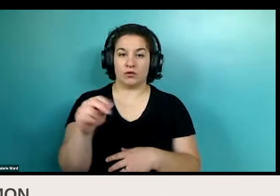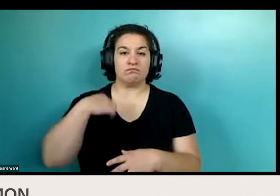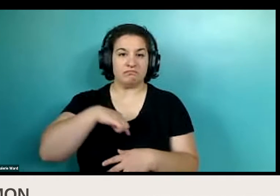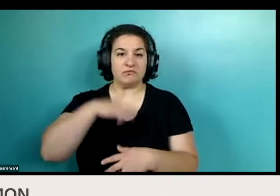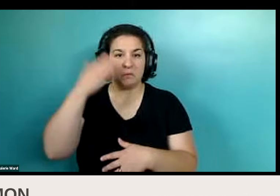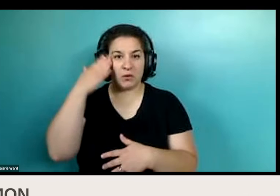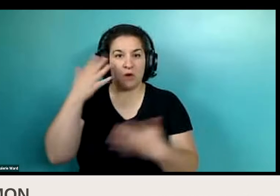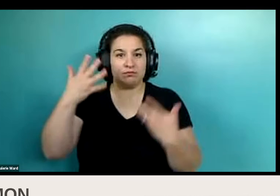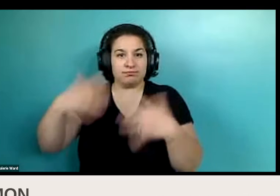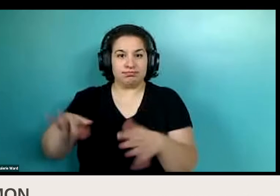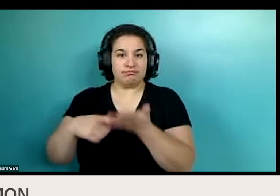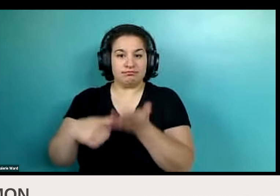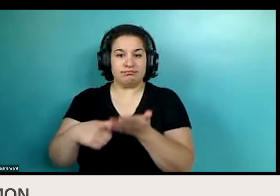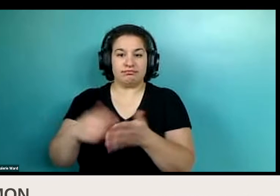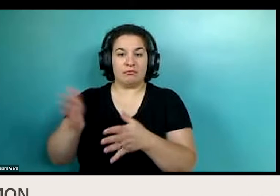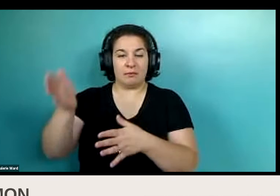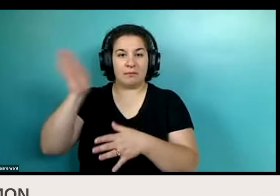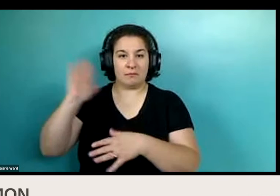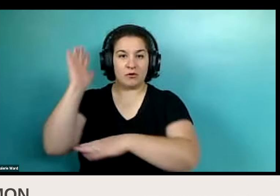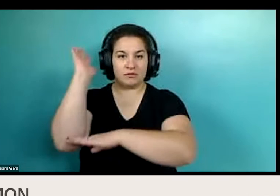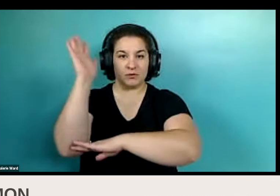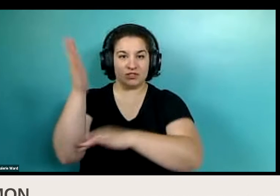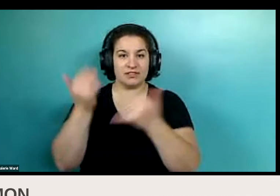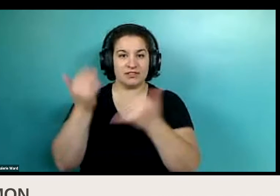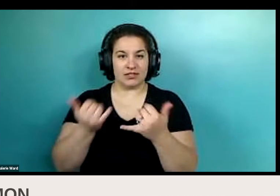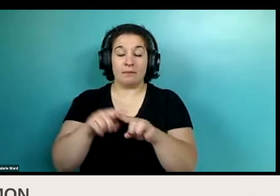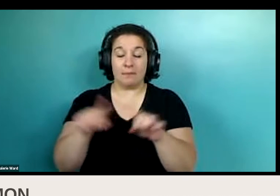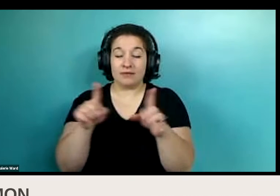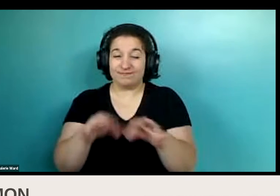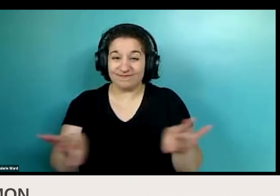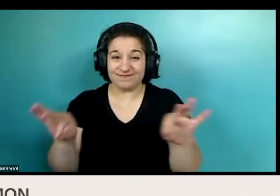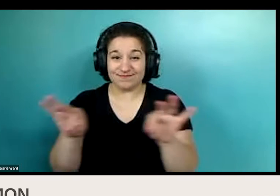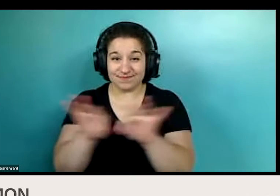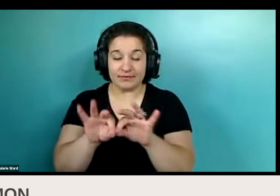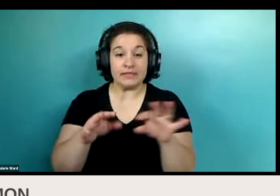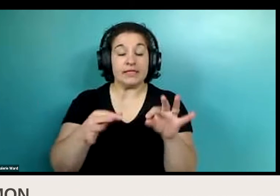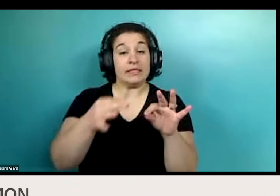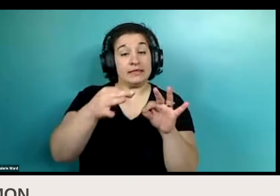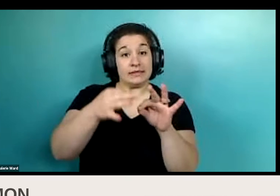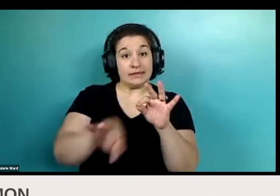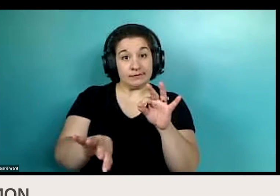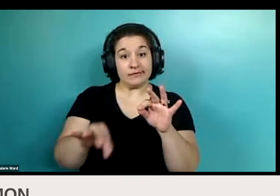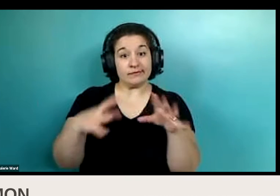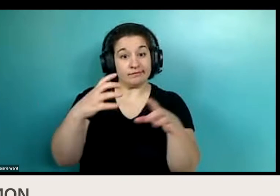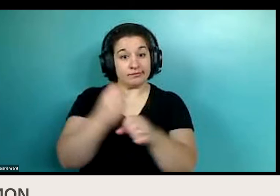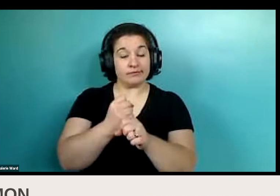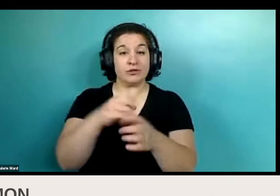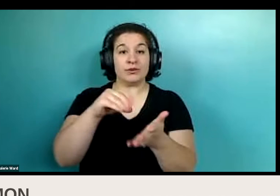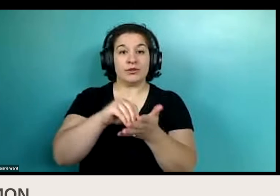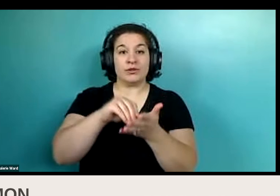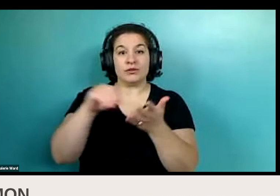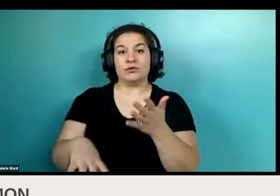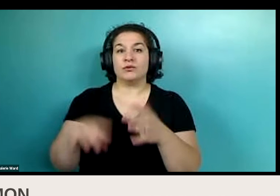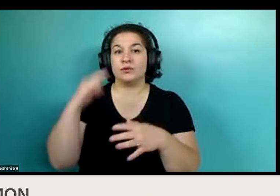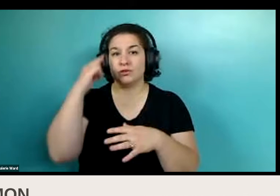is important. It's incredibly important. Simply put, students often look confused when we use contrived